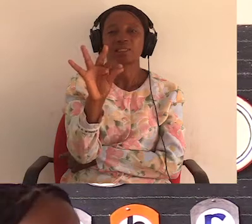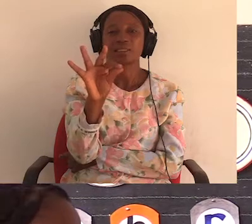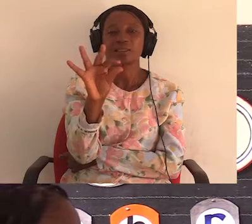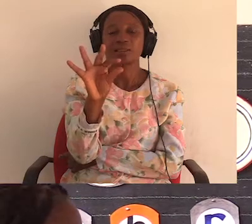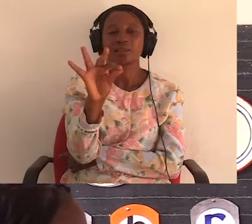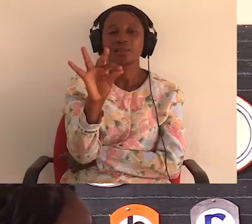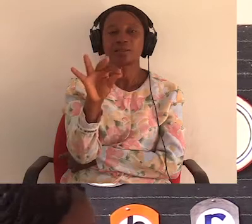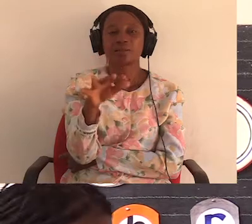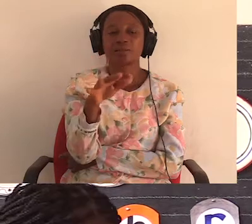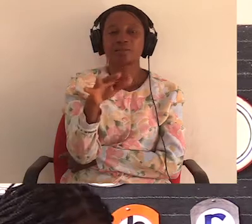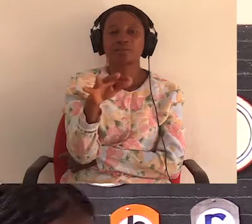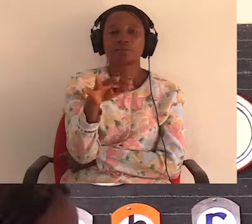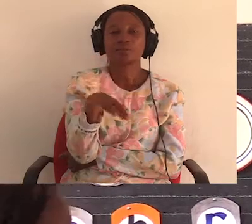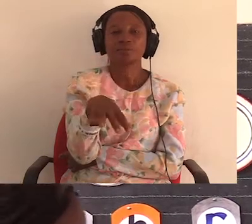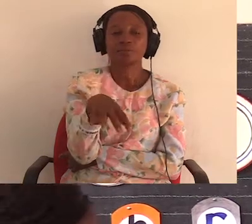Where do we place the sound?